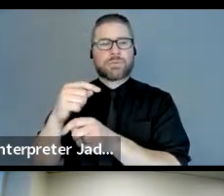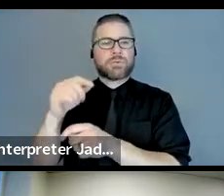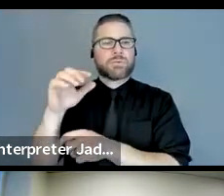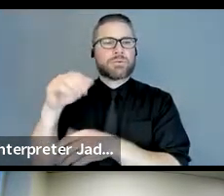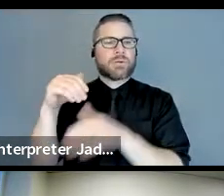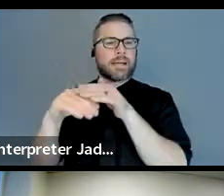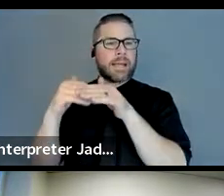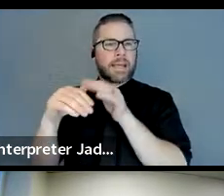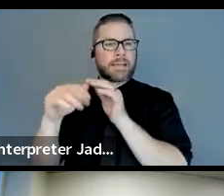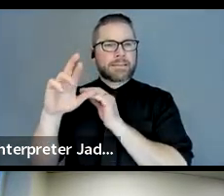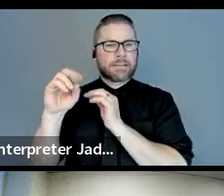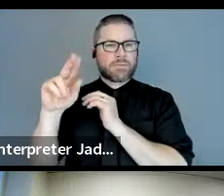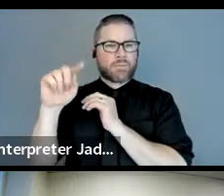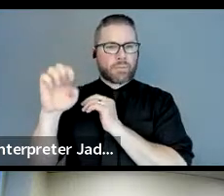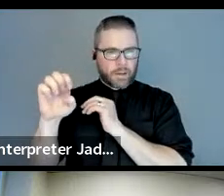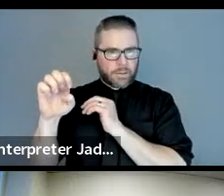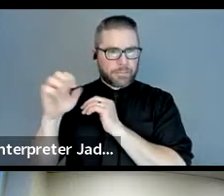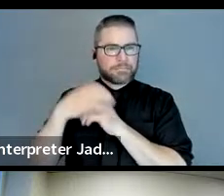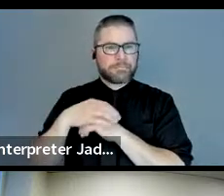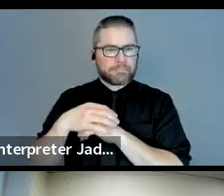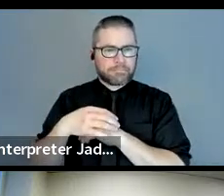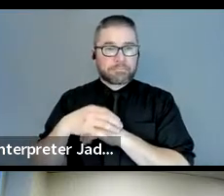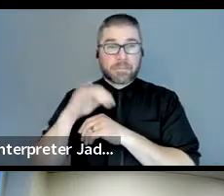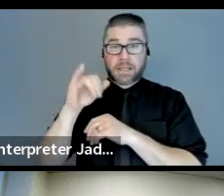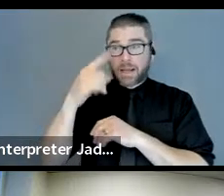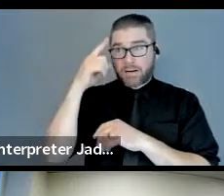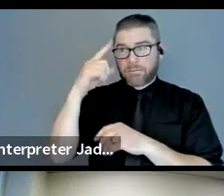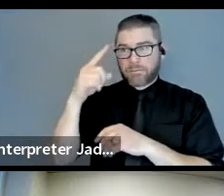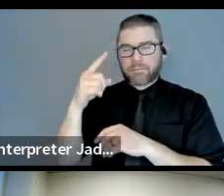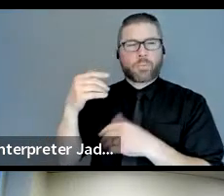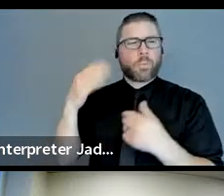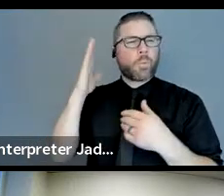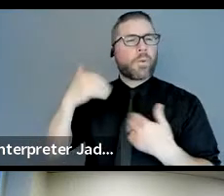Road alignment. And we are also looking at